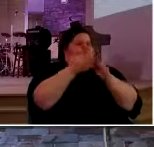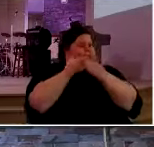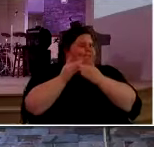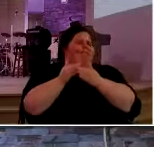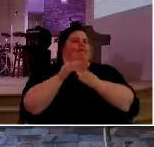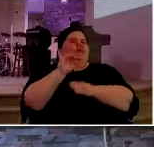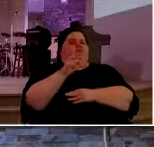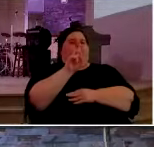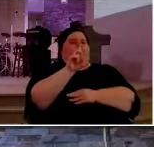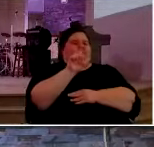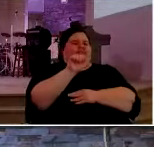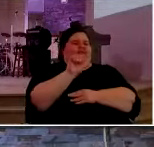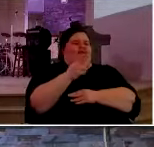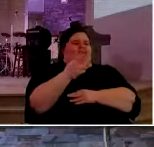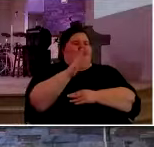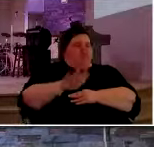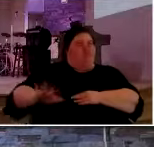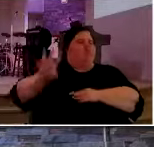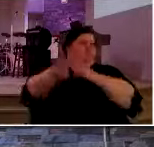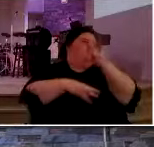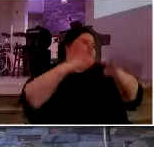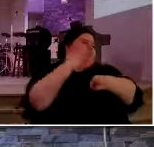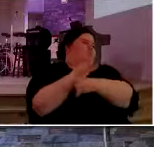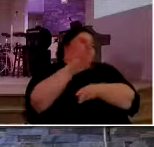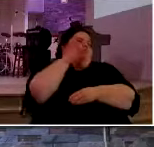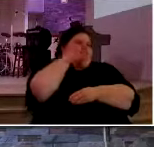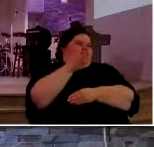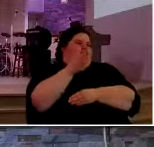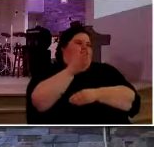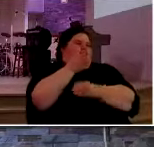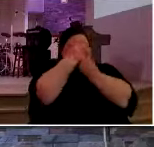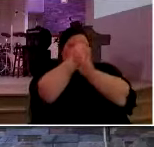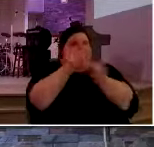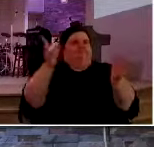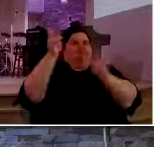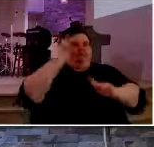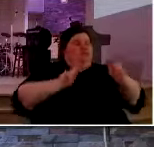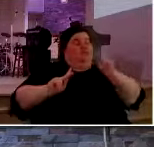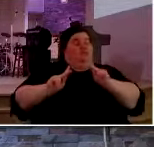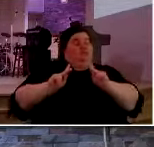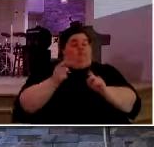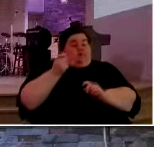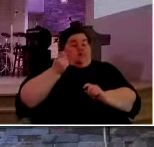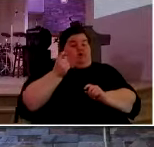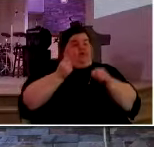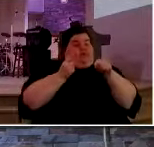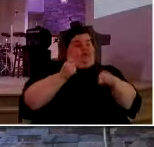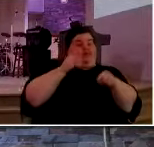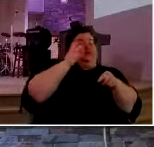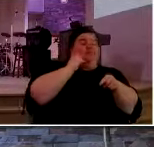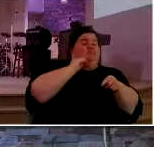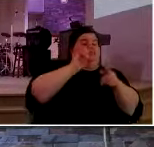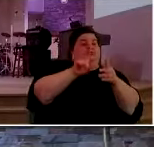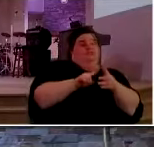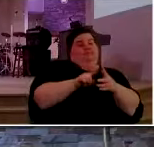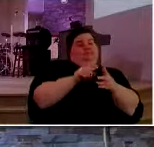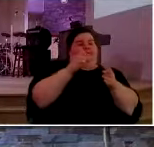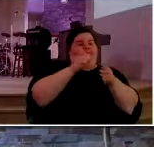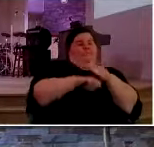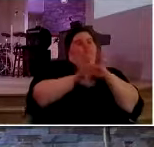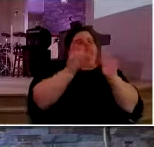the earth. The born-again experience just leads us into what God wants us to do in life.